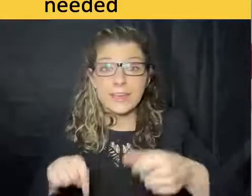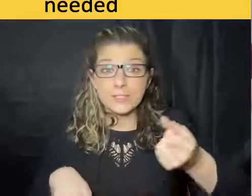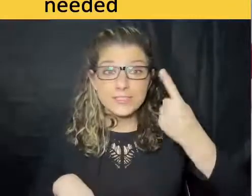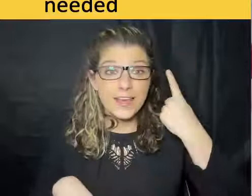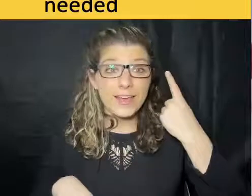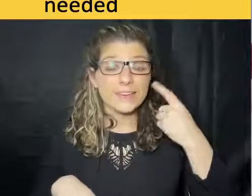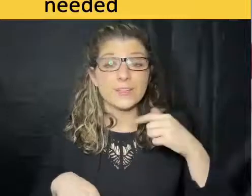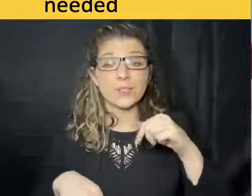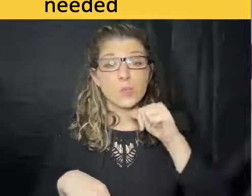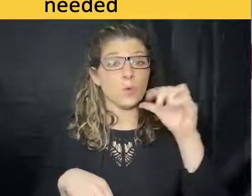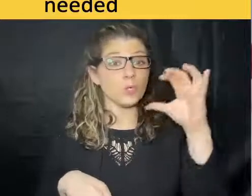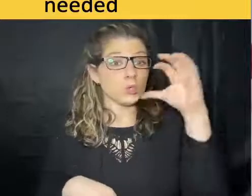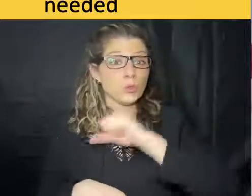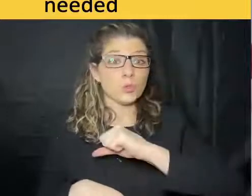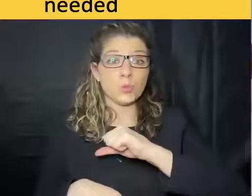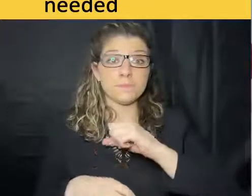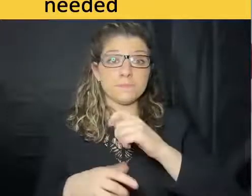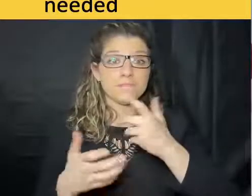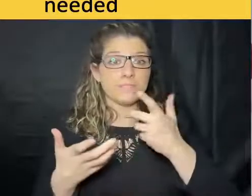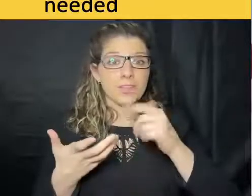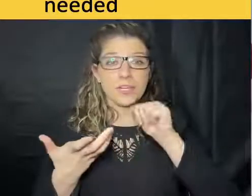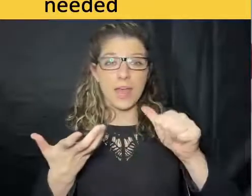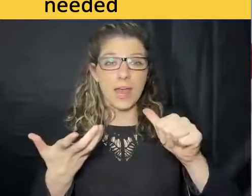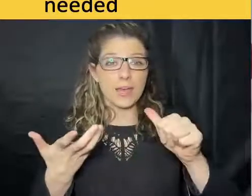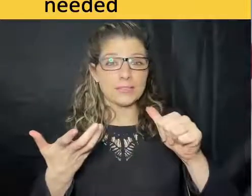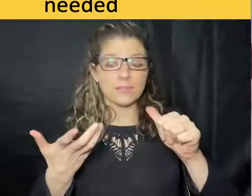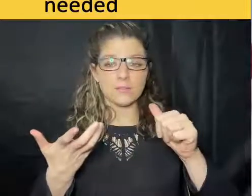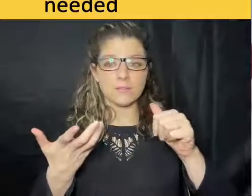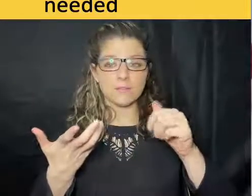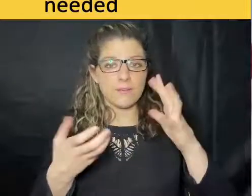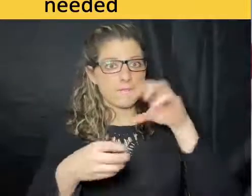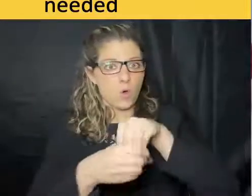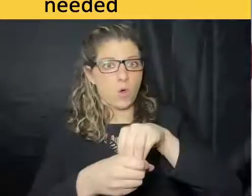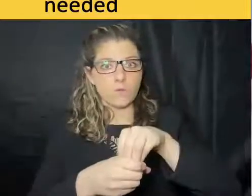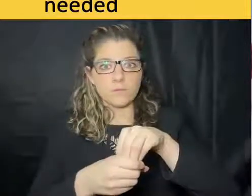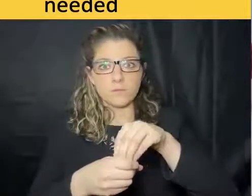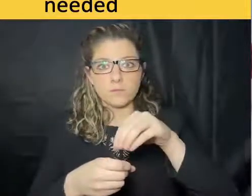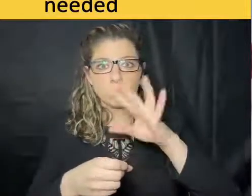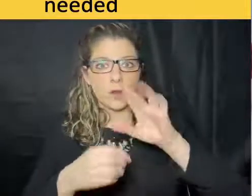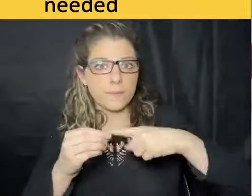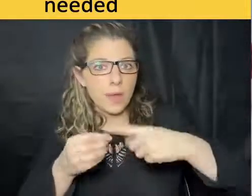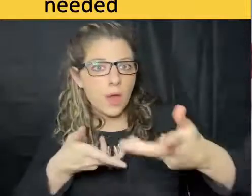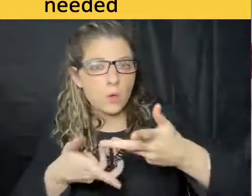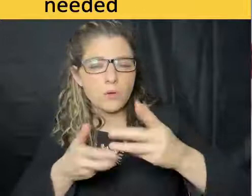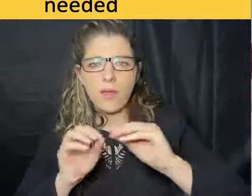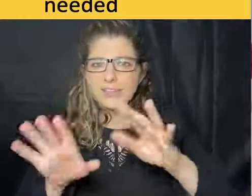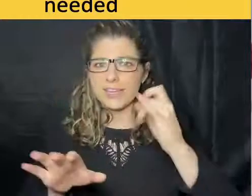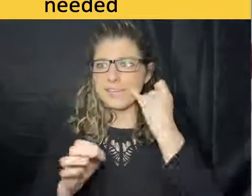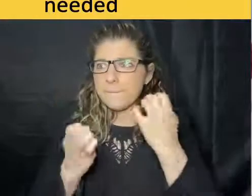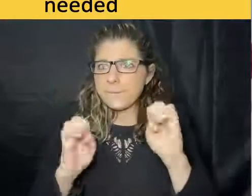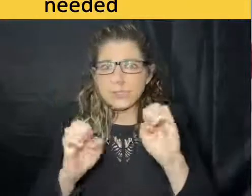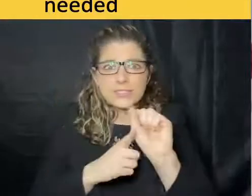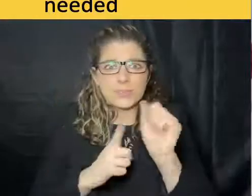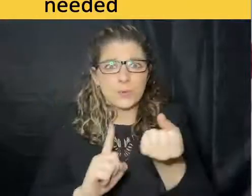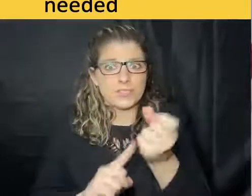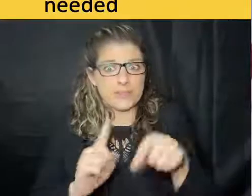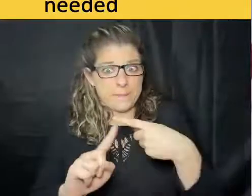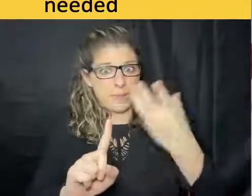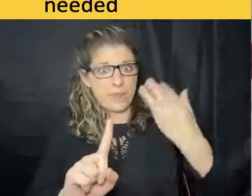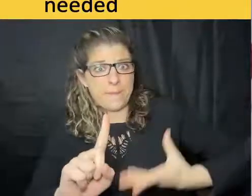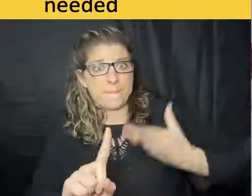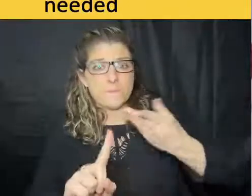that they can't understand. Don't assume that they aren't deeply involved in what you're talking about. Obviously, if it's an